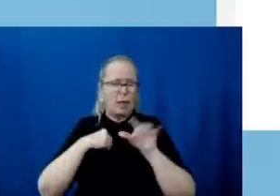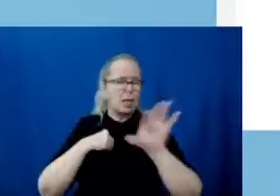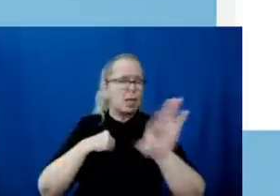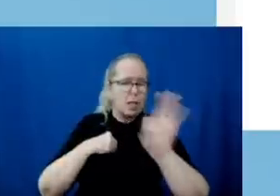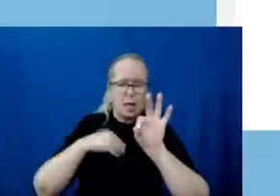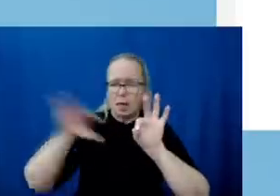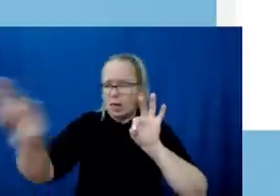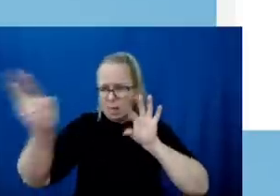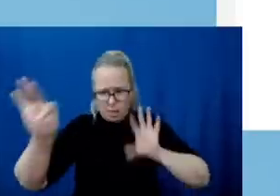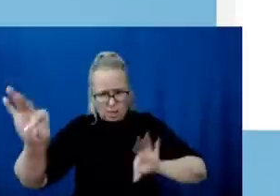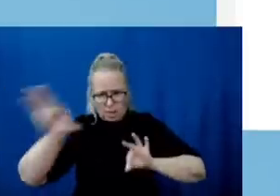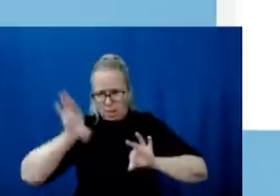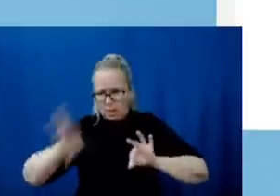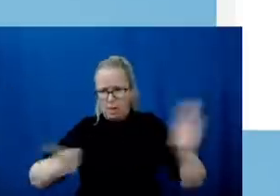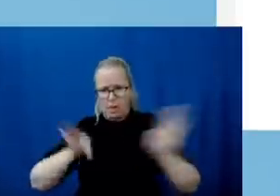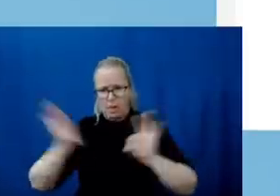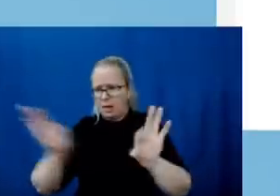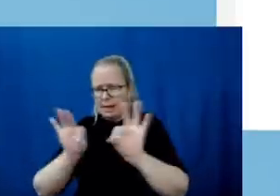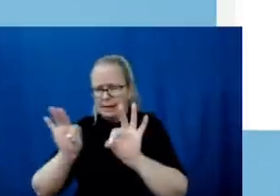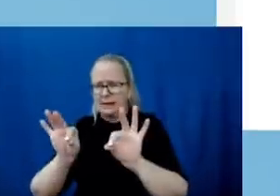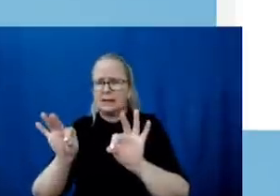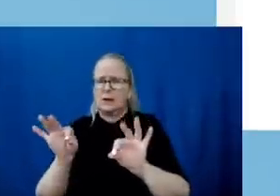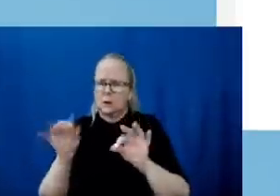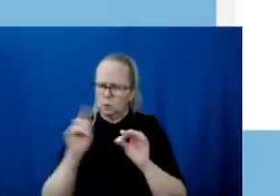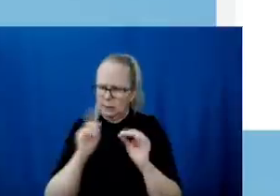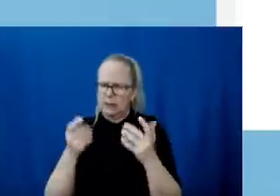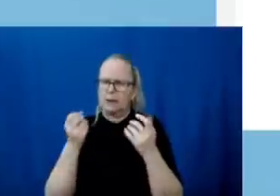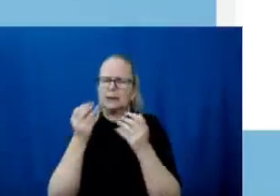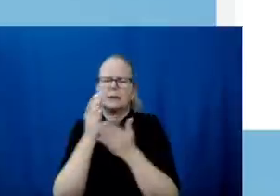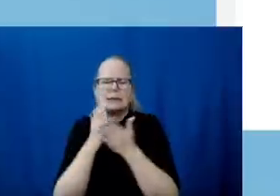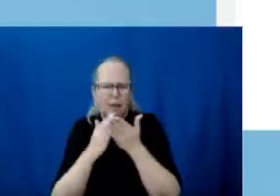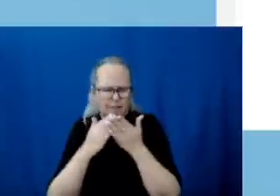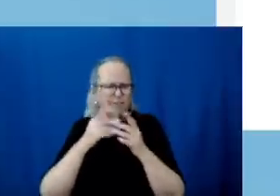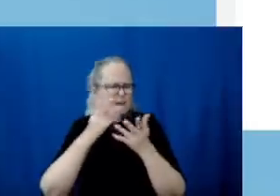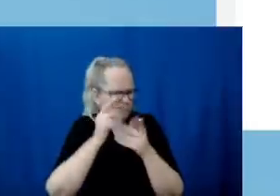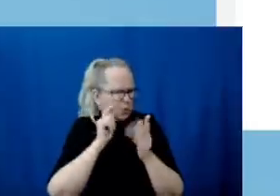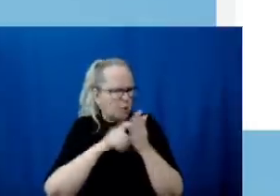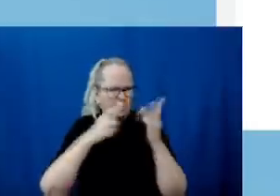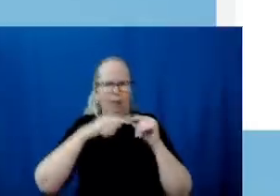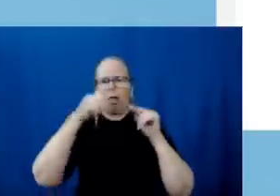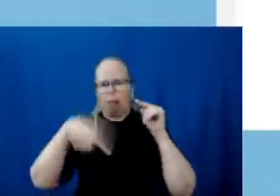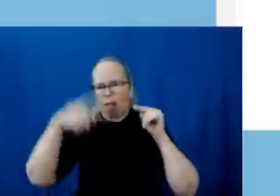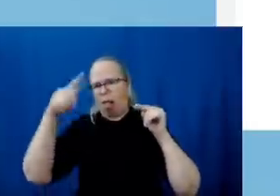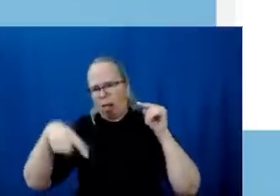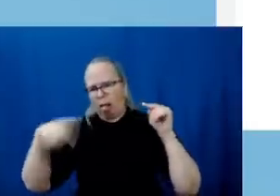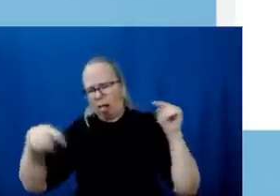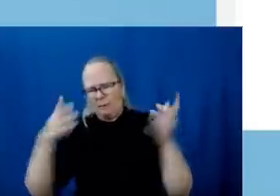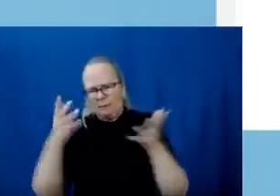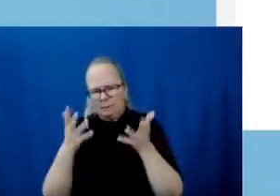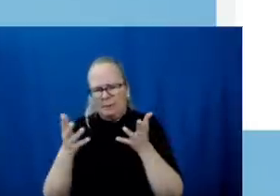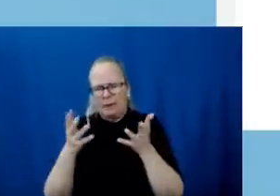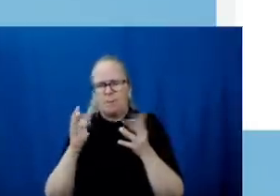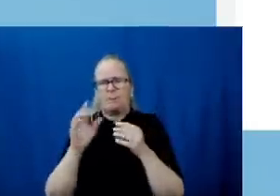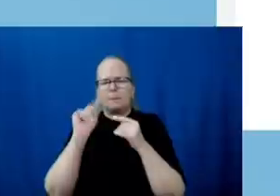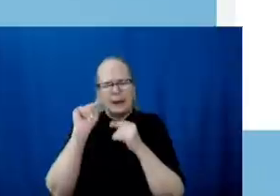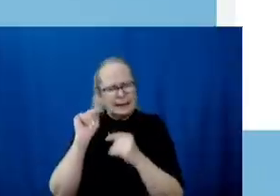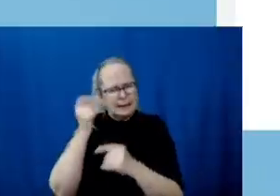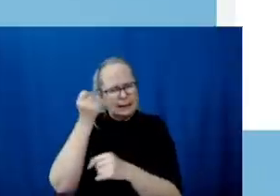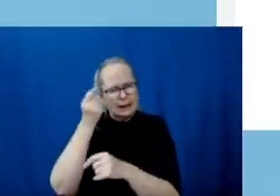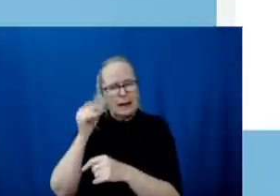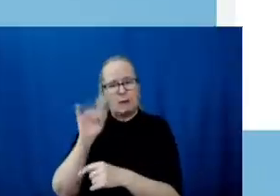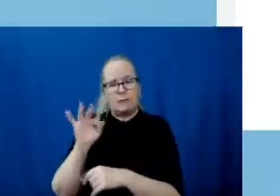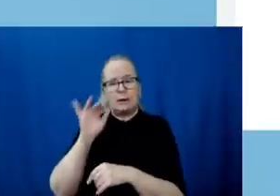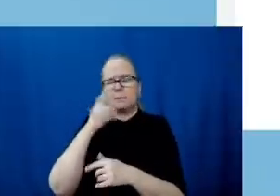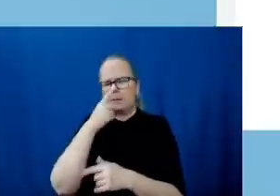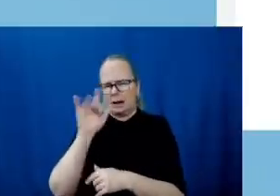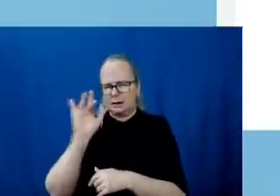sample-to-sample variation. So if you go to exact, you'll see it bounces around a little bit more and looks a little more sawtooth. So